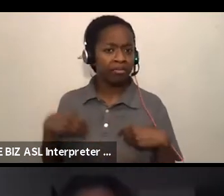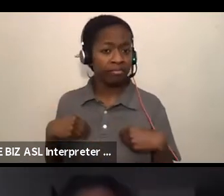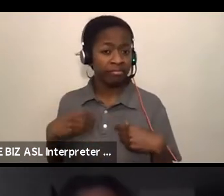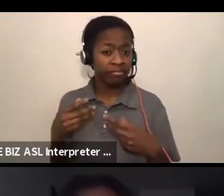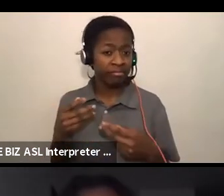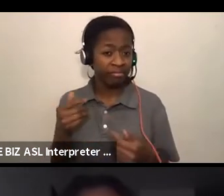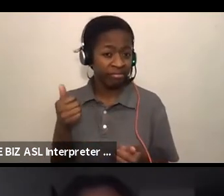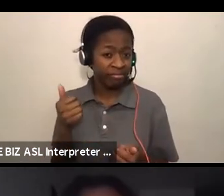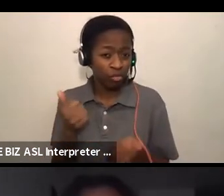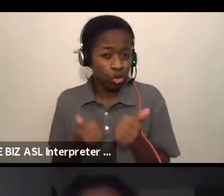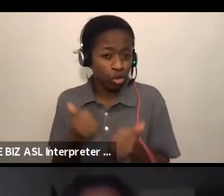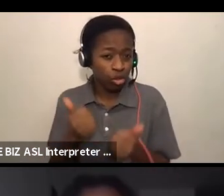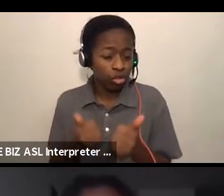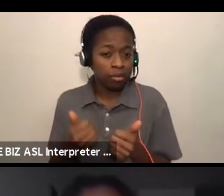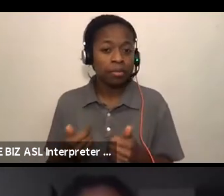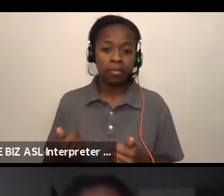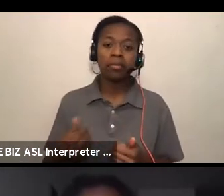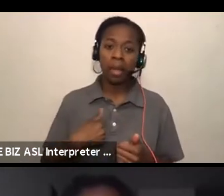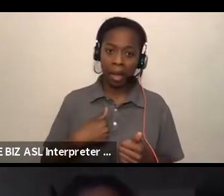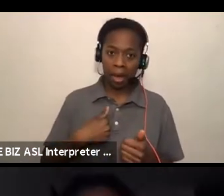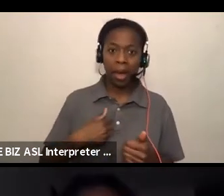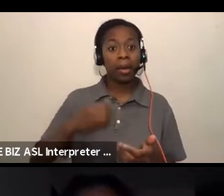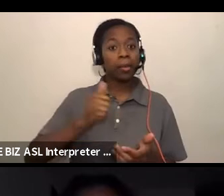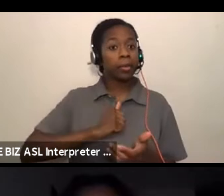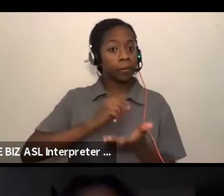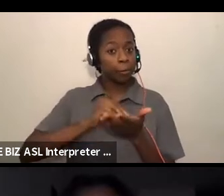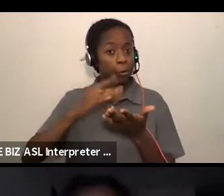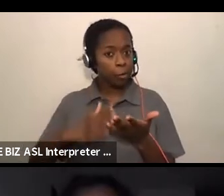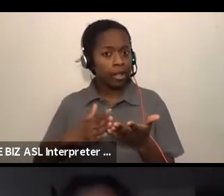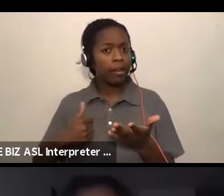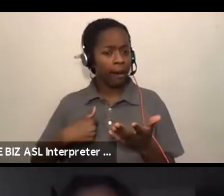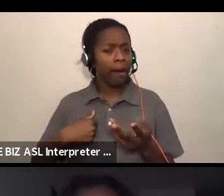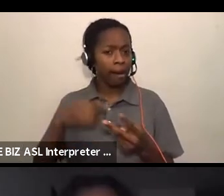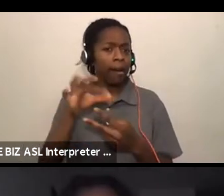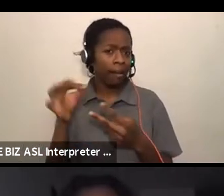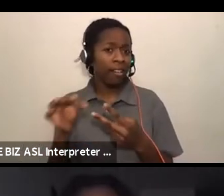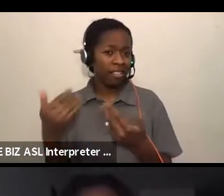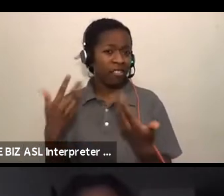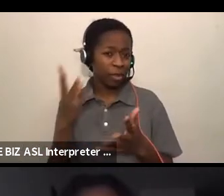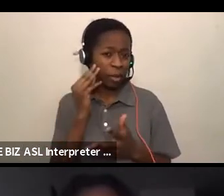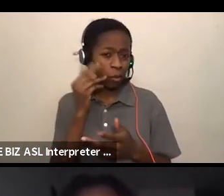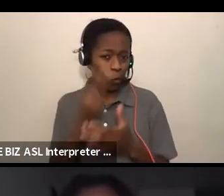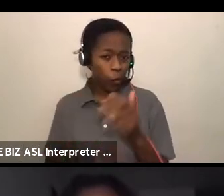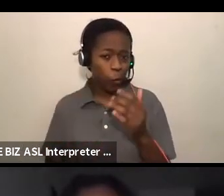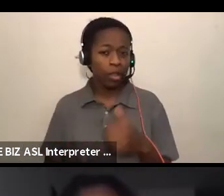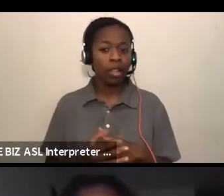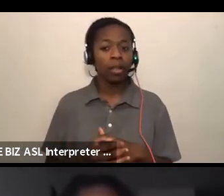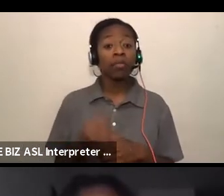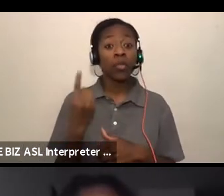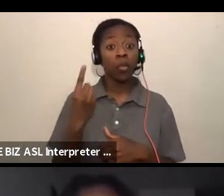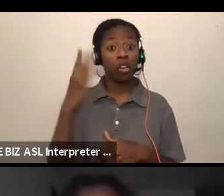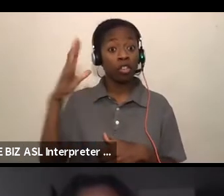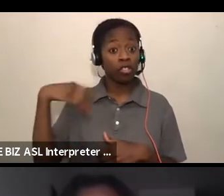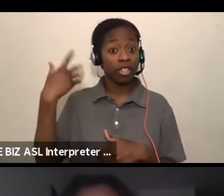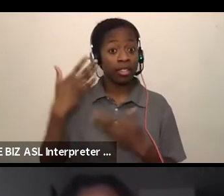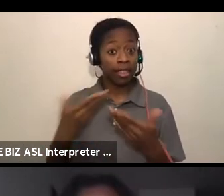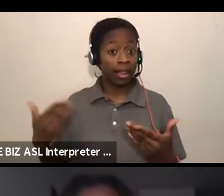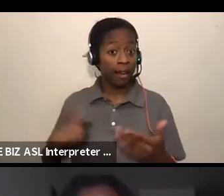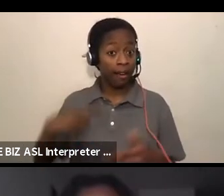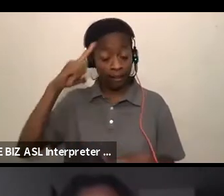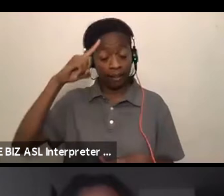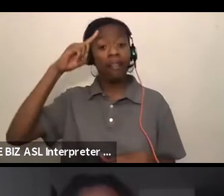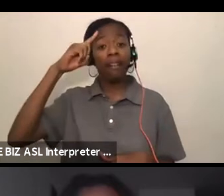in like both aspects as a student and like even in rehearsal room practices. But like one of the craziest things that like came to my